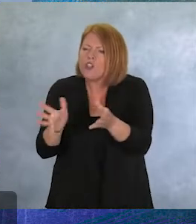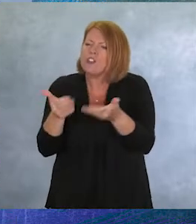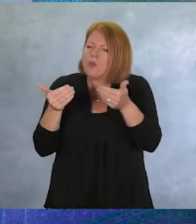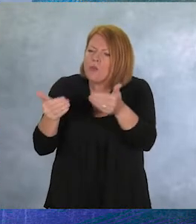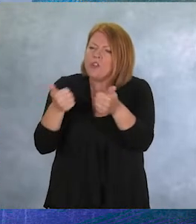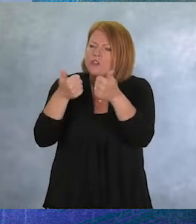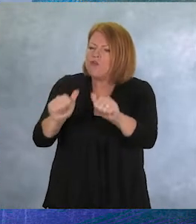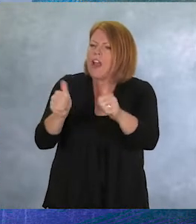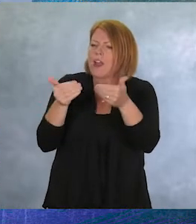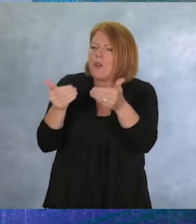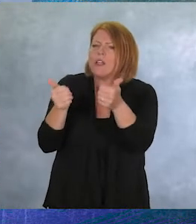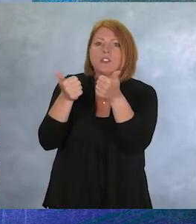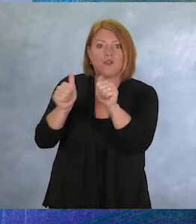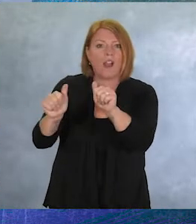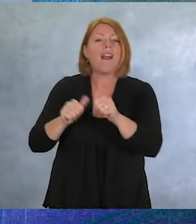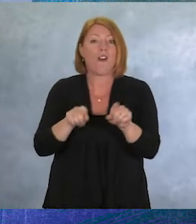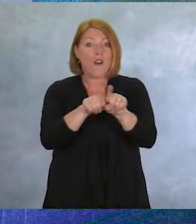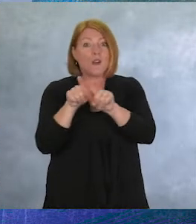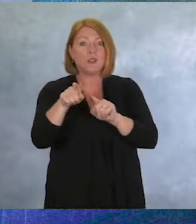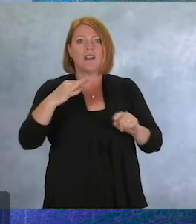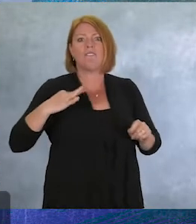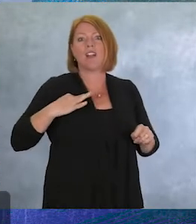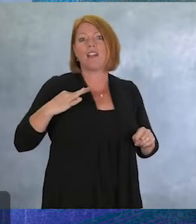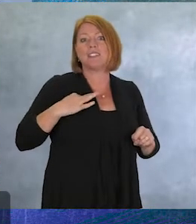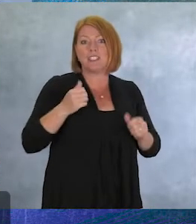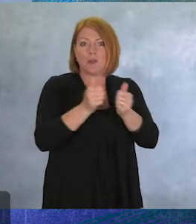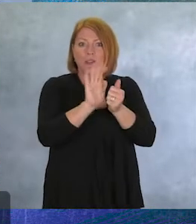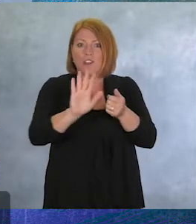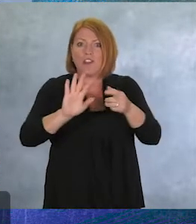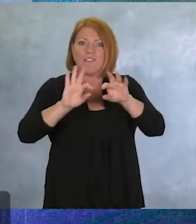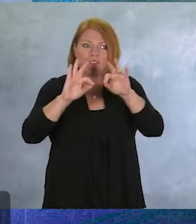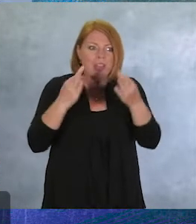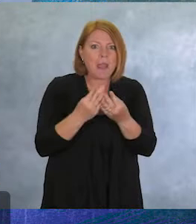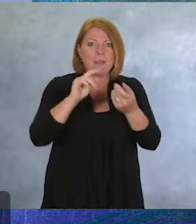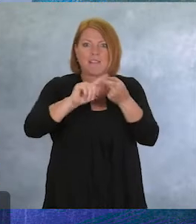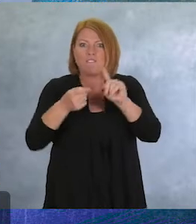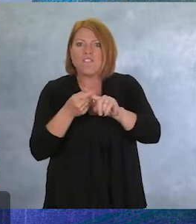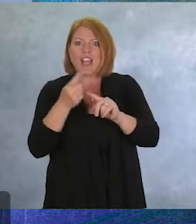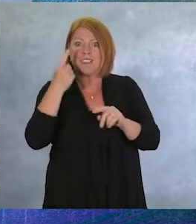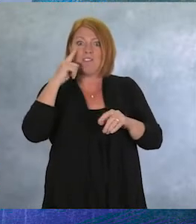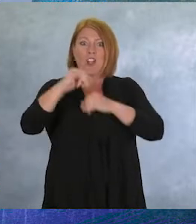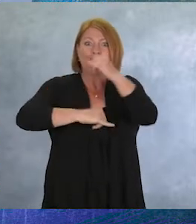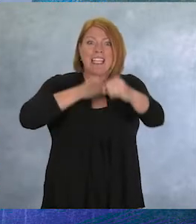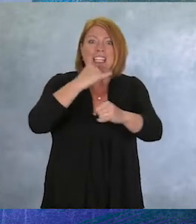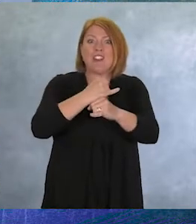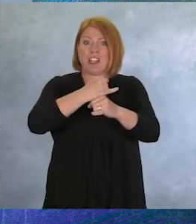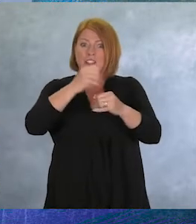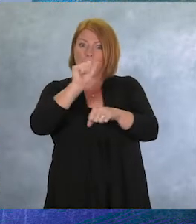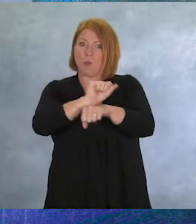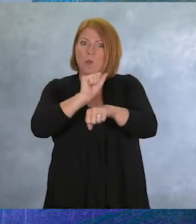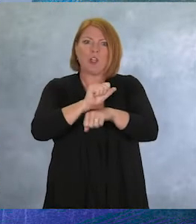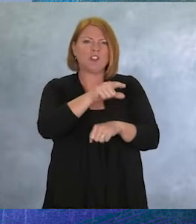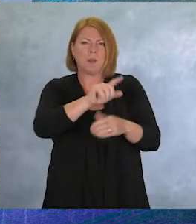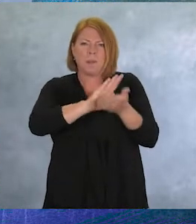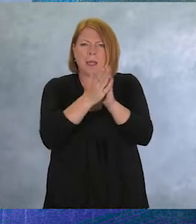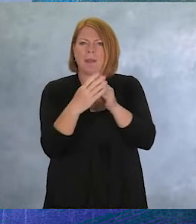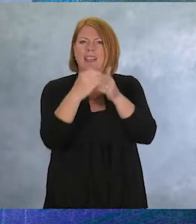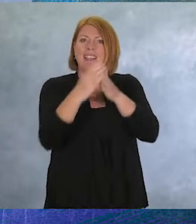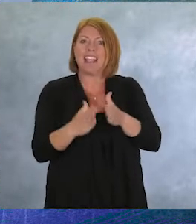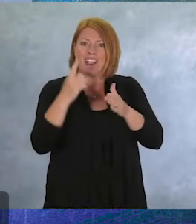needed. She also volunteers with her family in local and international service work and has become a leader in her